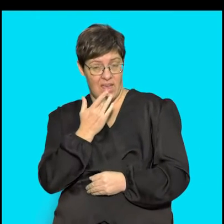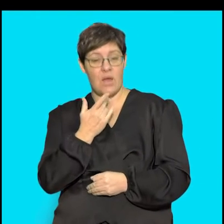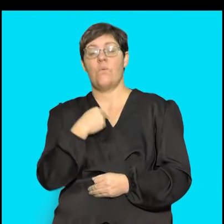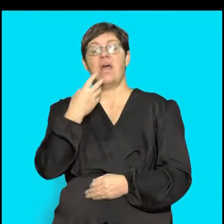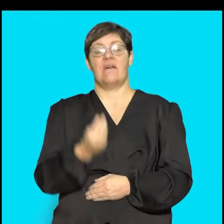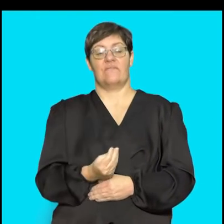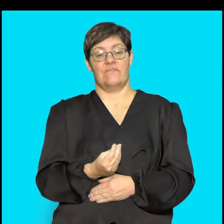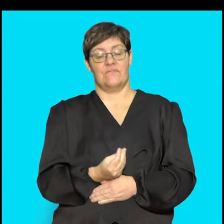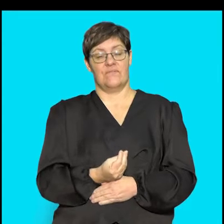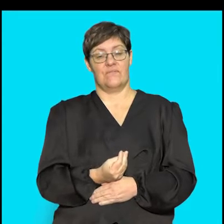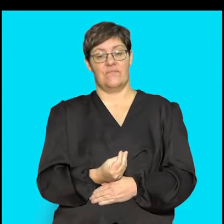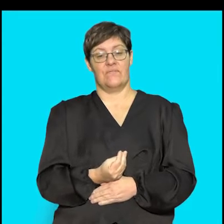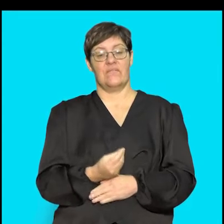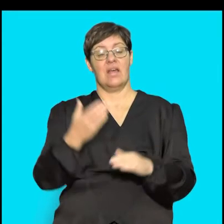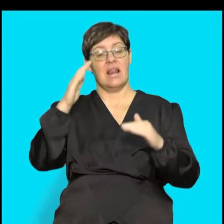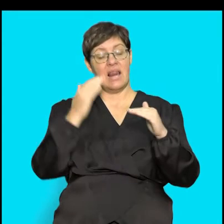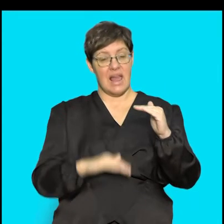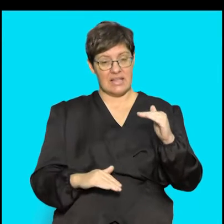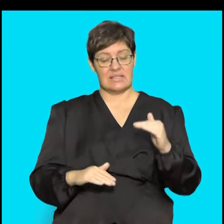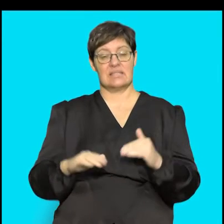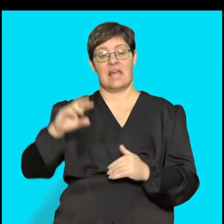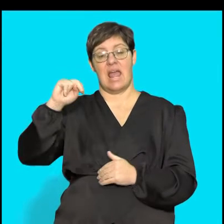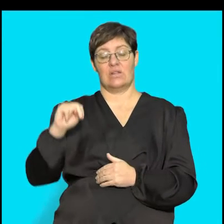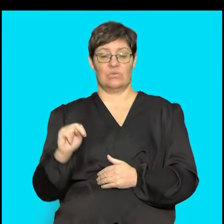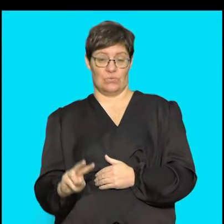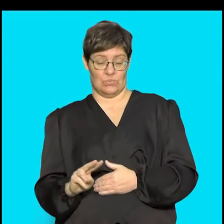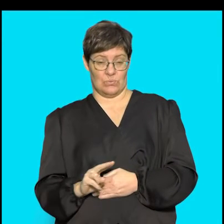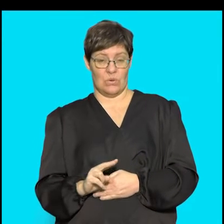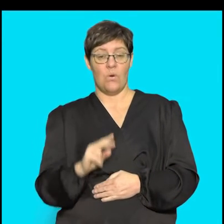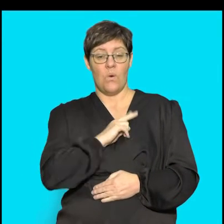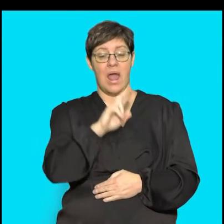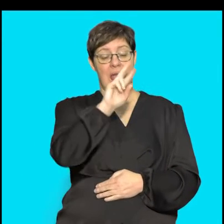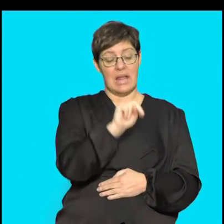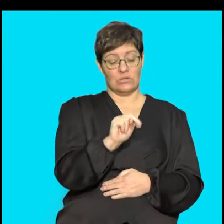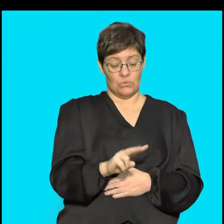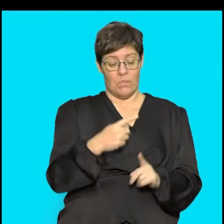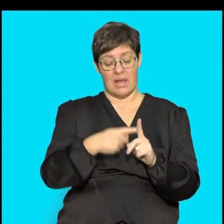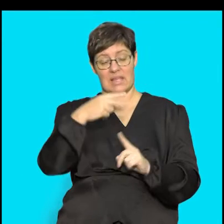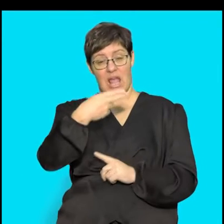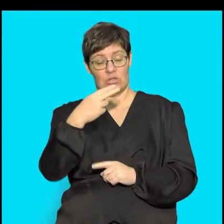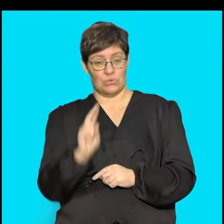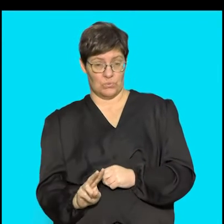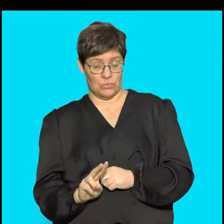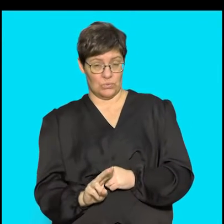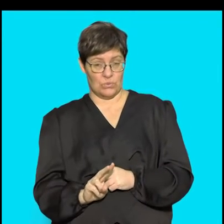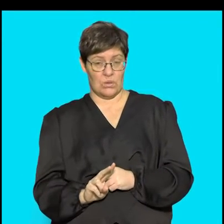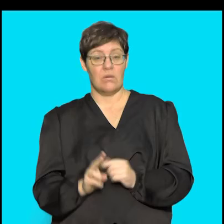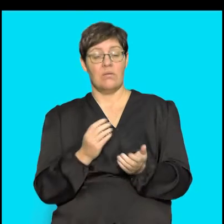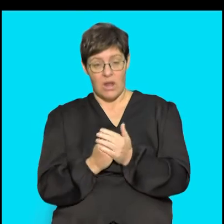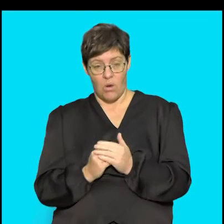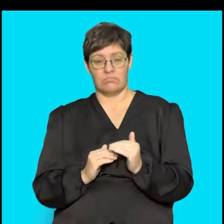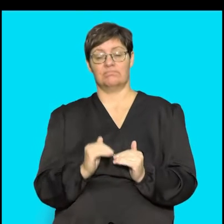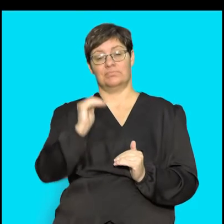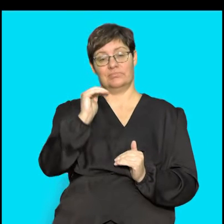favored, we will have less of N2 because the N2 plus the H2 has